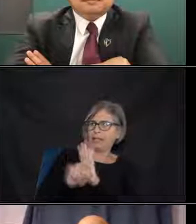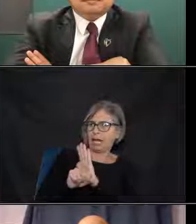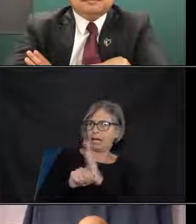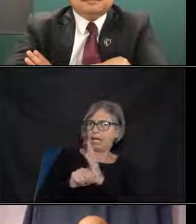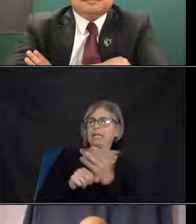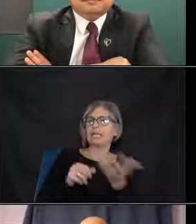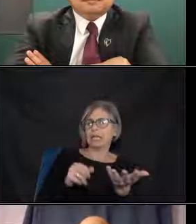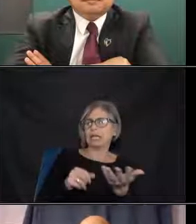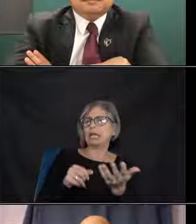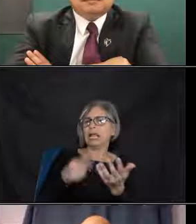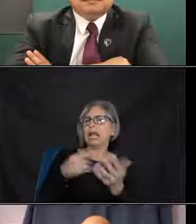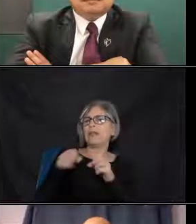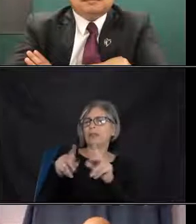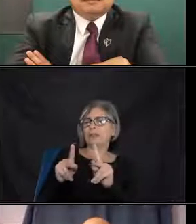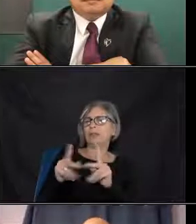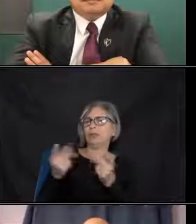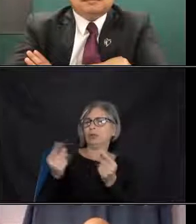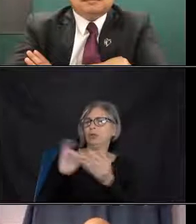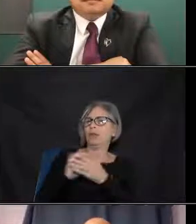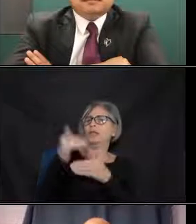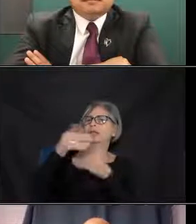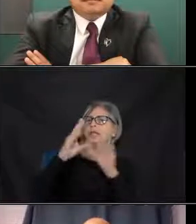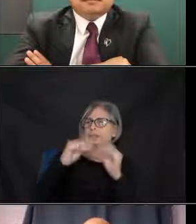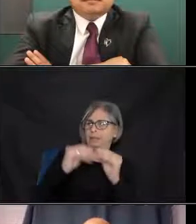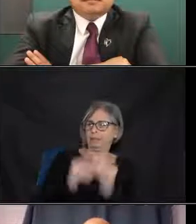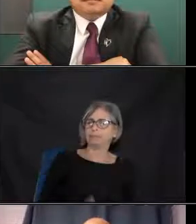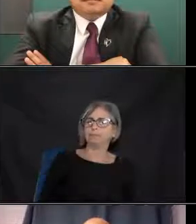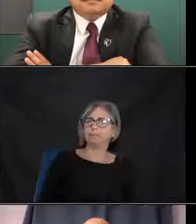an opportunity to do that.